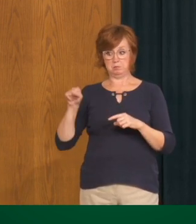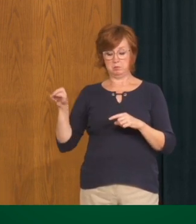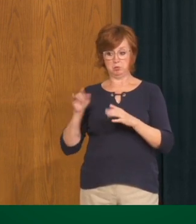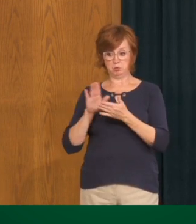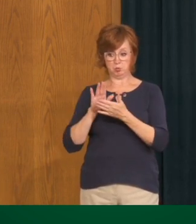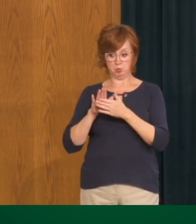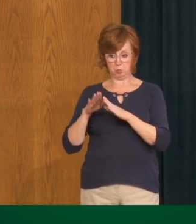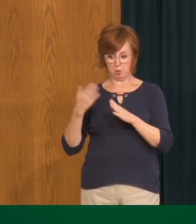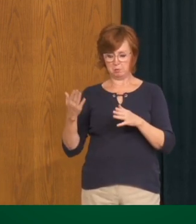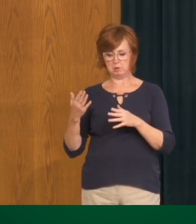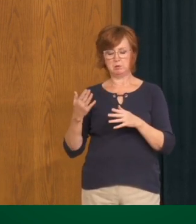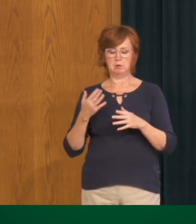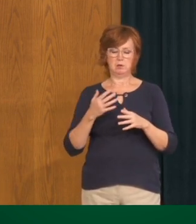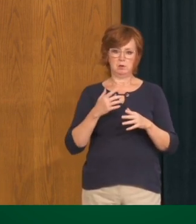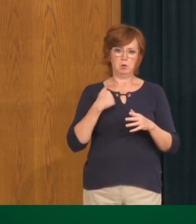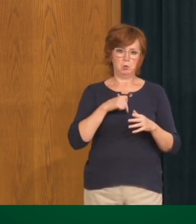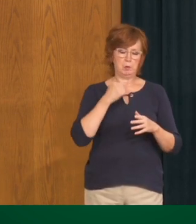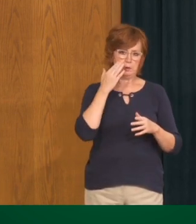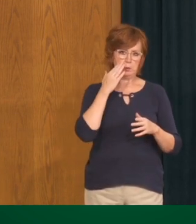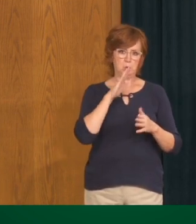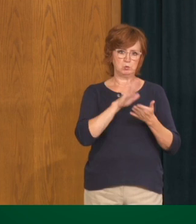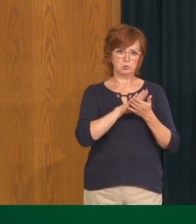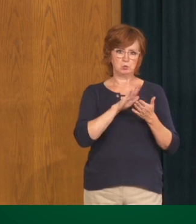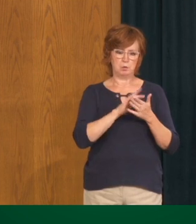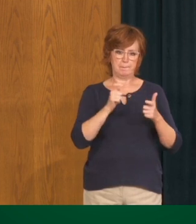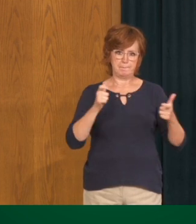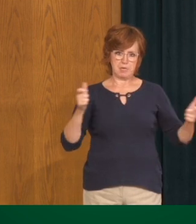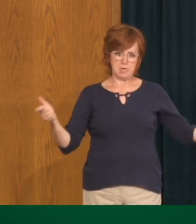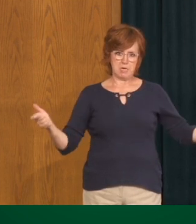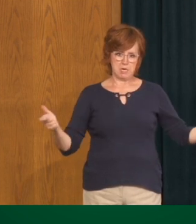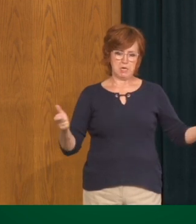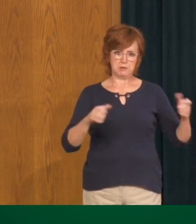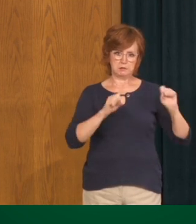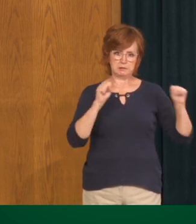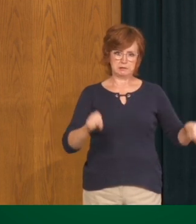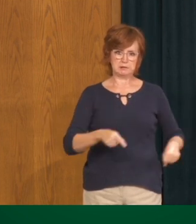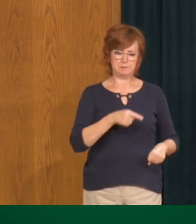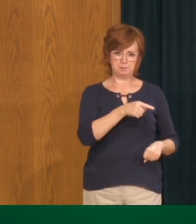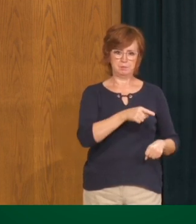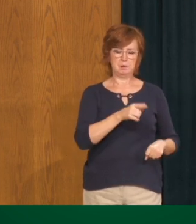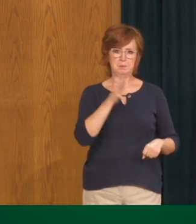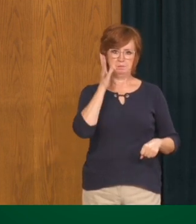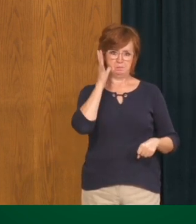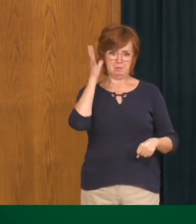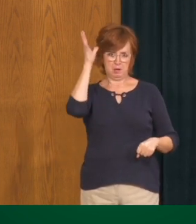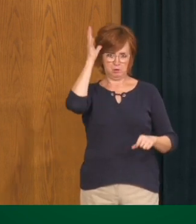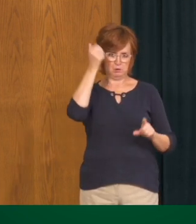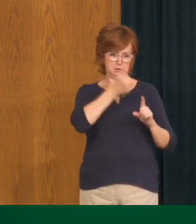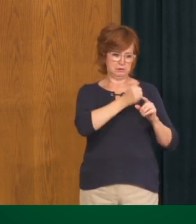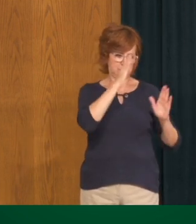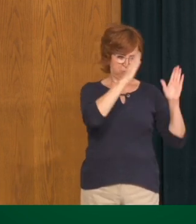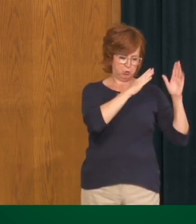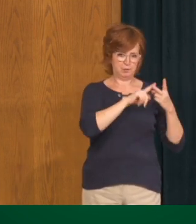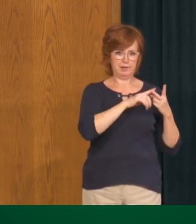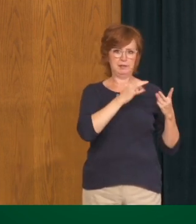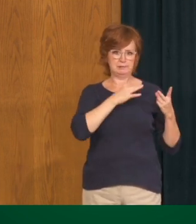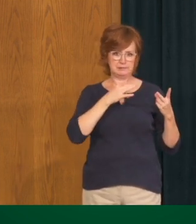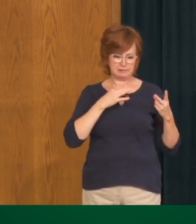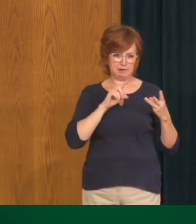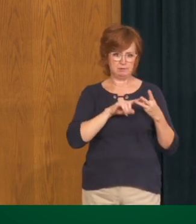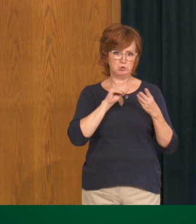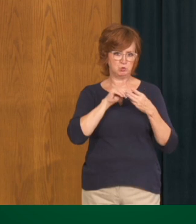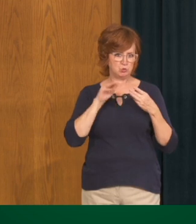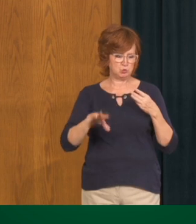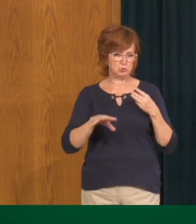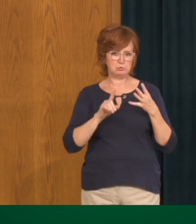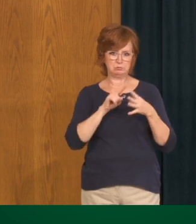certainly very conscious of that, and we are very sensitive to the fact that parents have concerns, their students, their staff, and